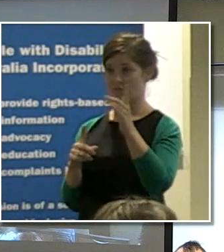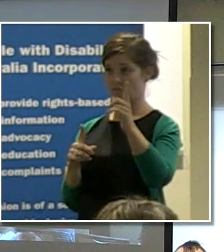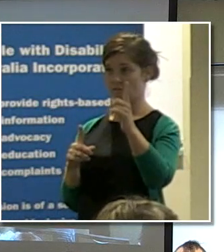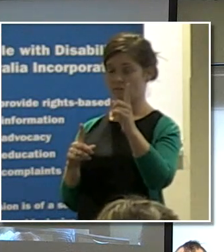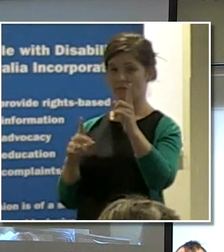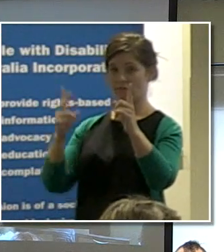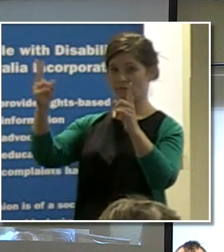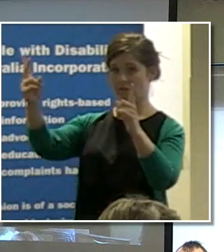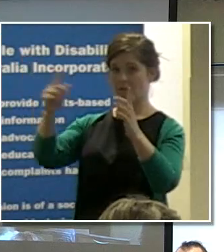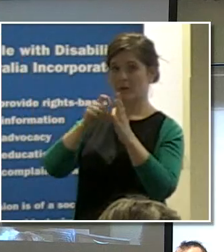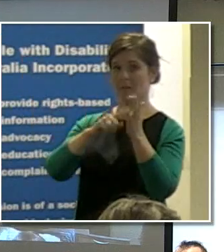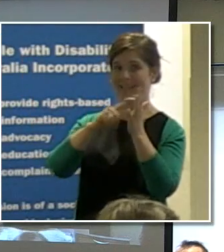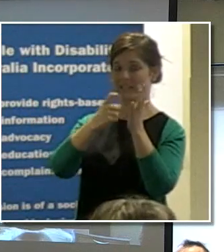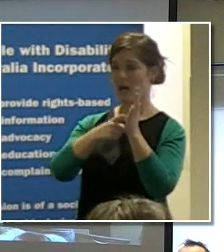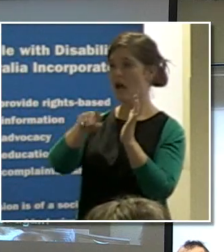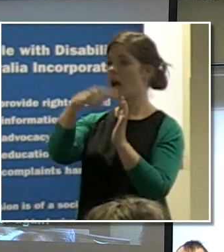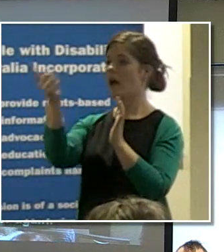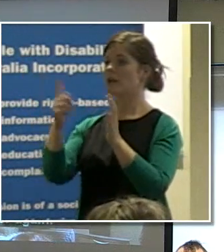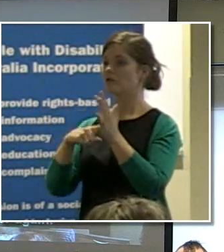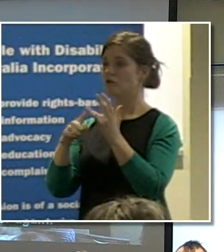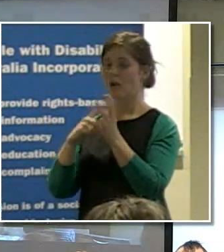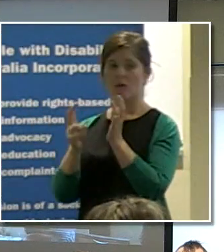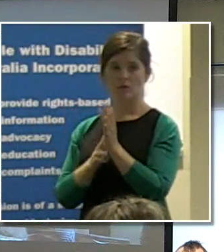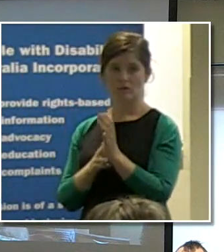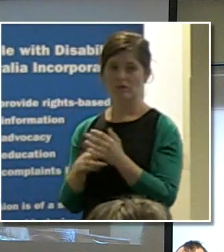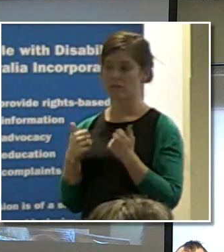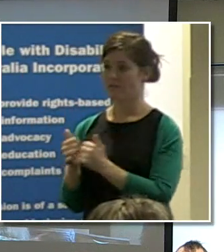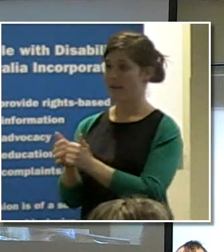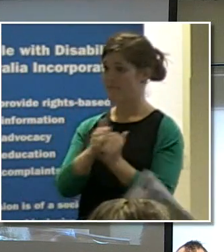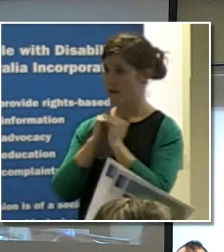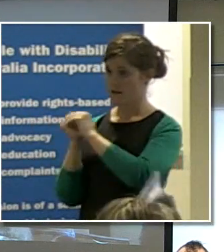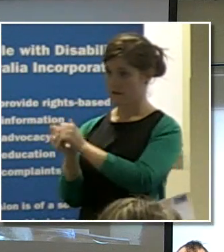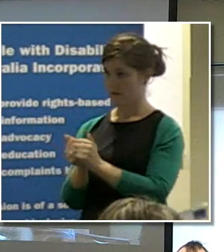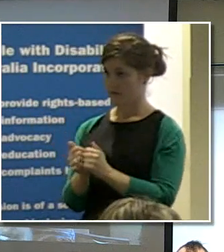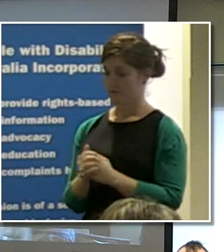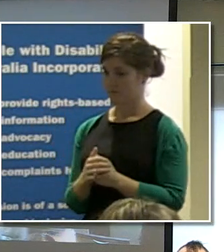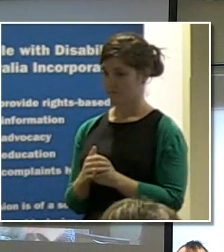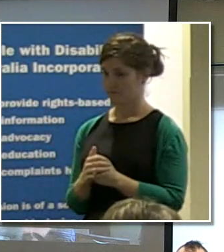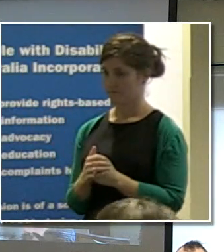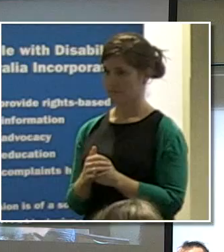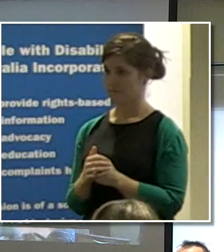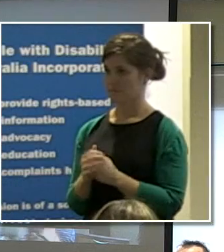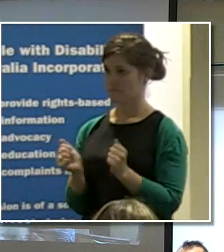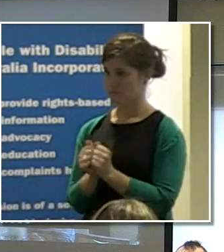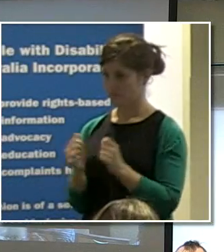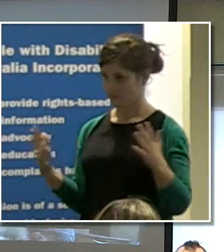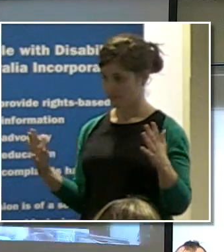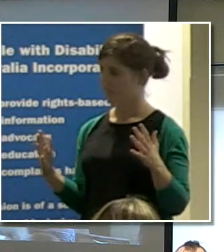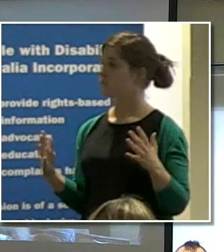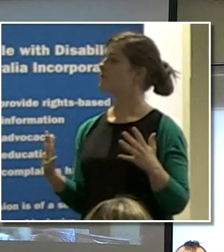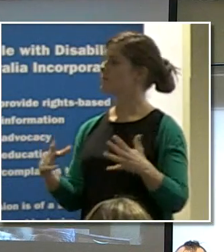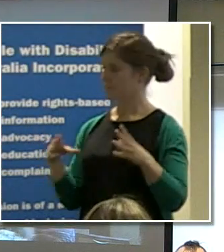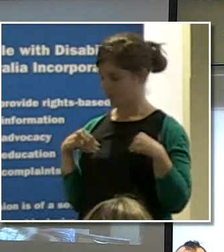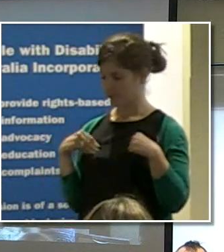I got heard Peter again, and I saw Joan. All those in favour? Against? I'll declare that